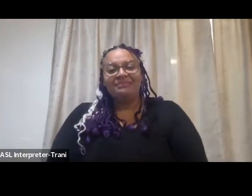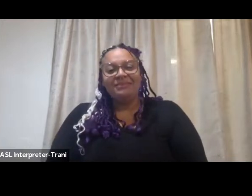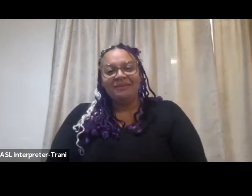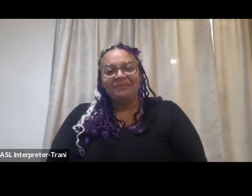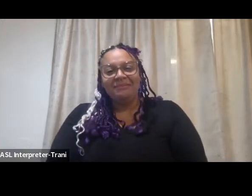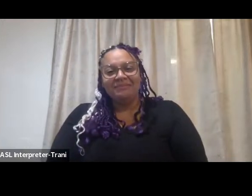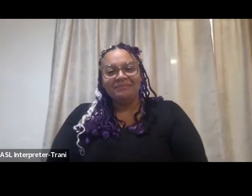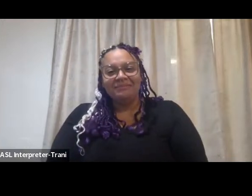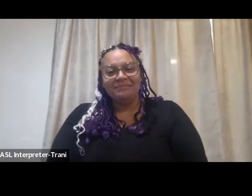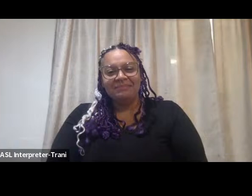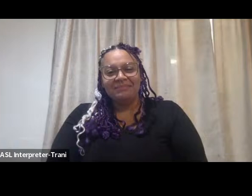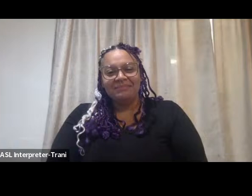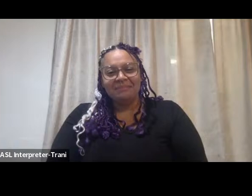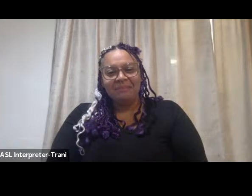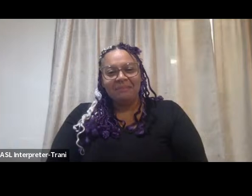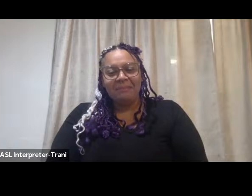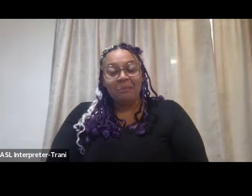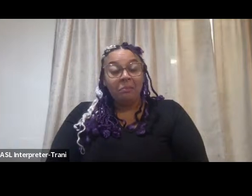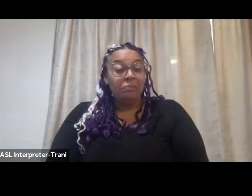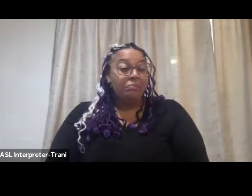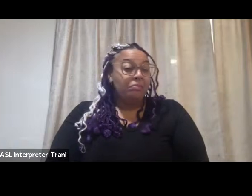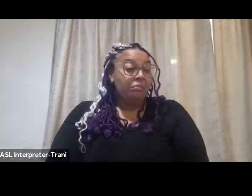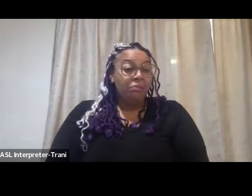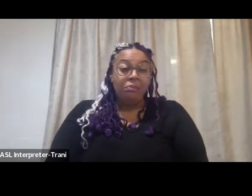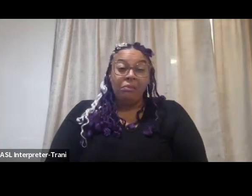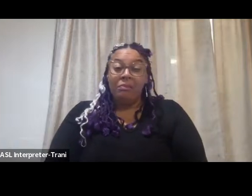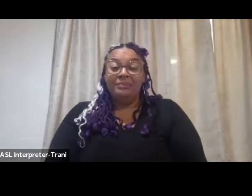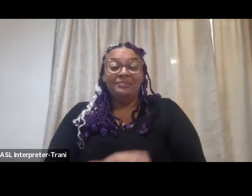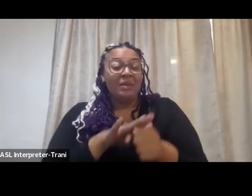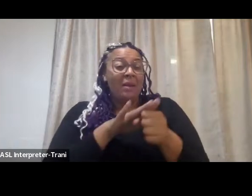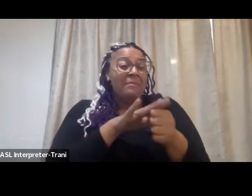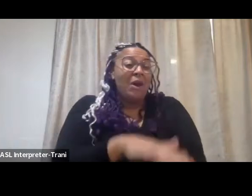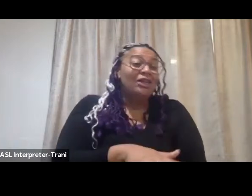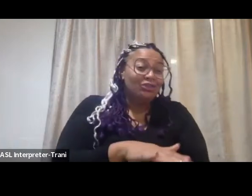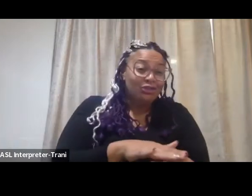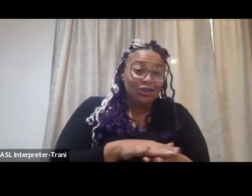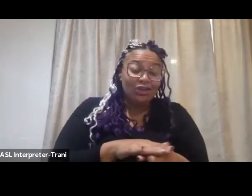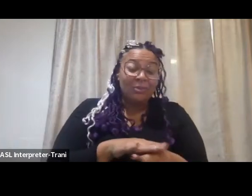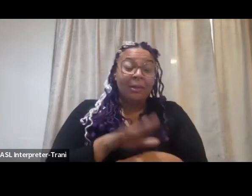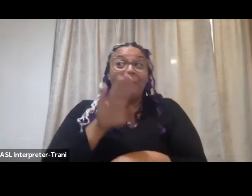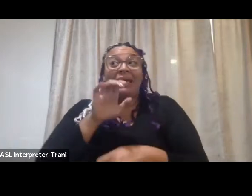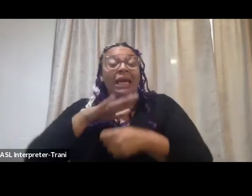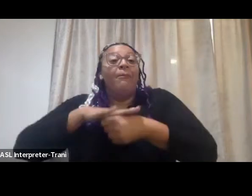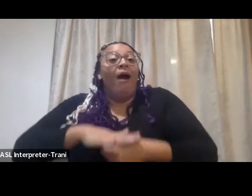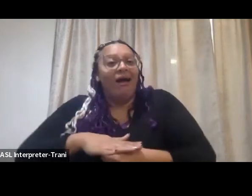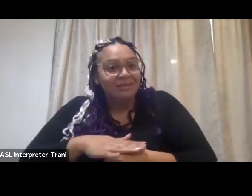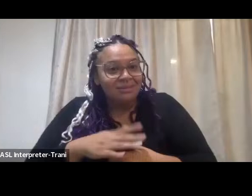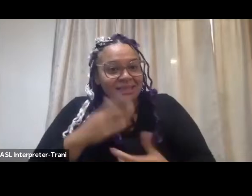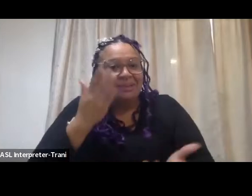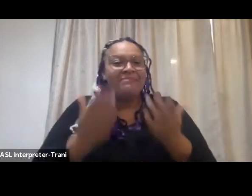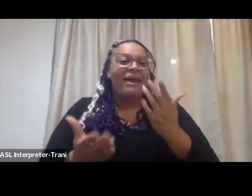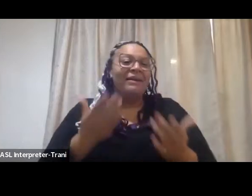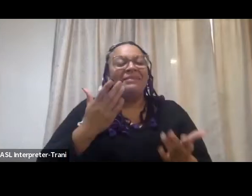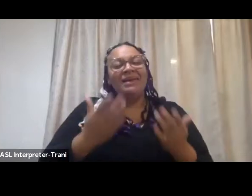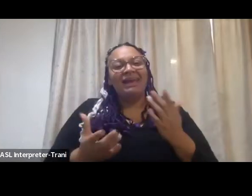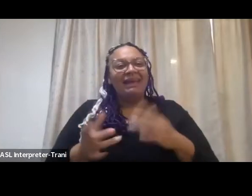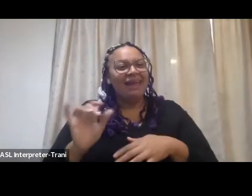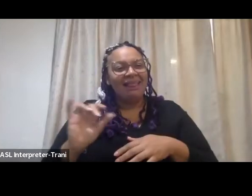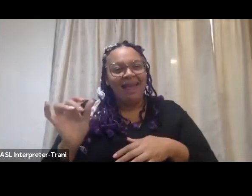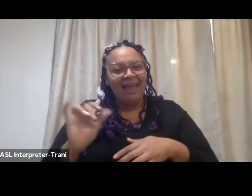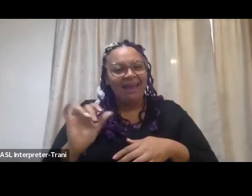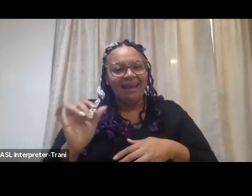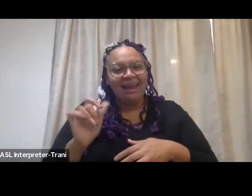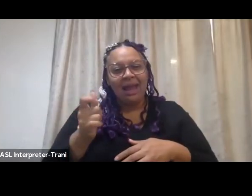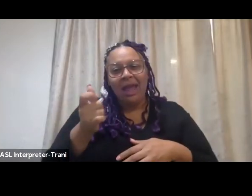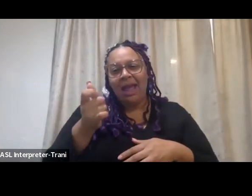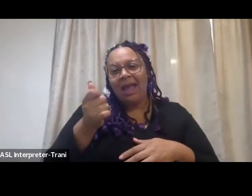There's oppressor, oppressed, maybe there's like maybe it's maybe it's a little bit